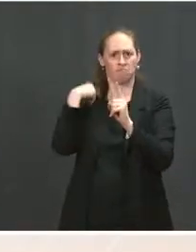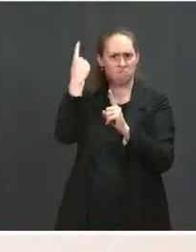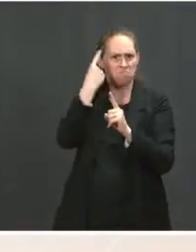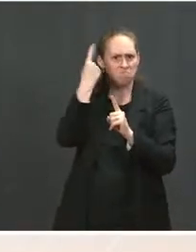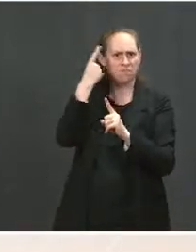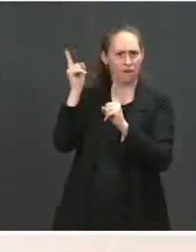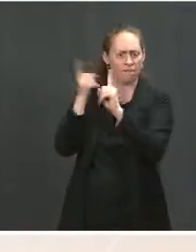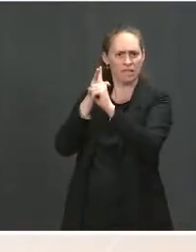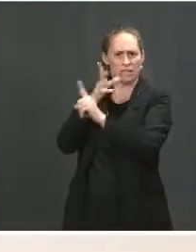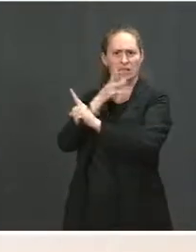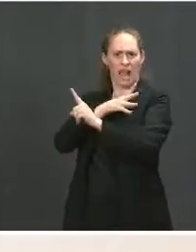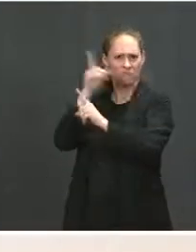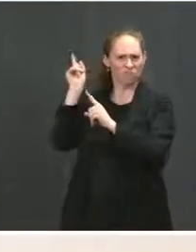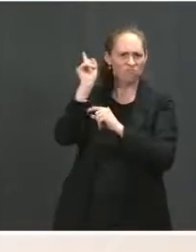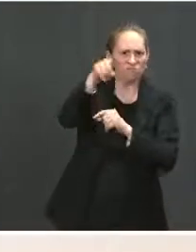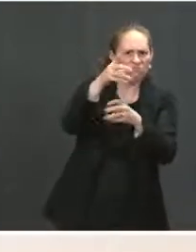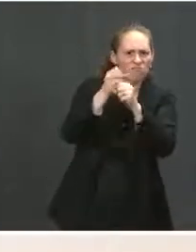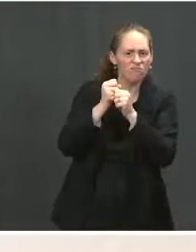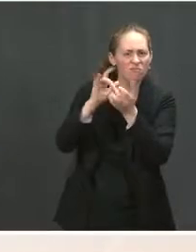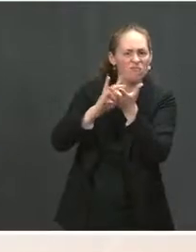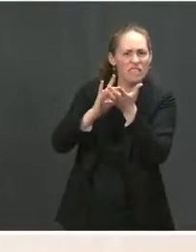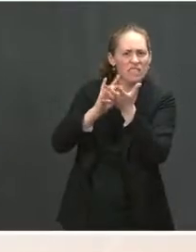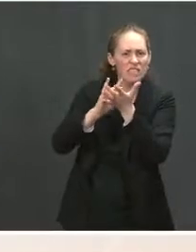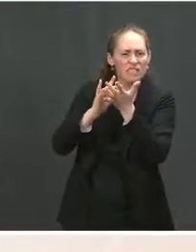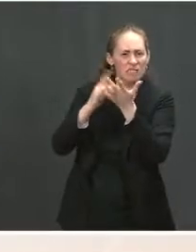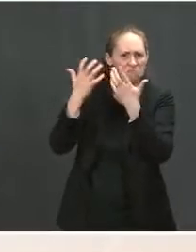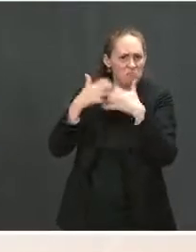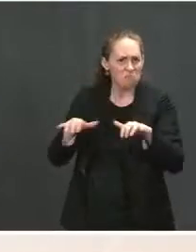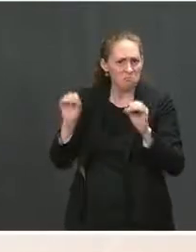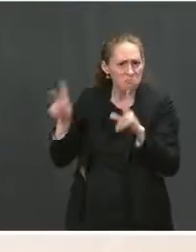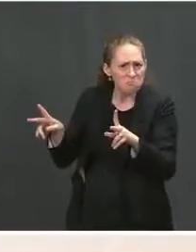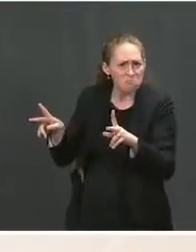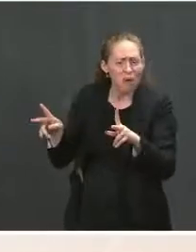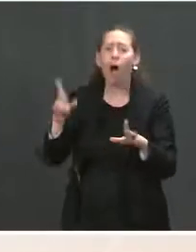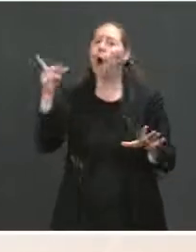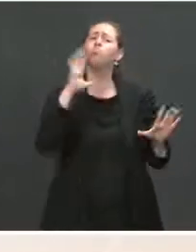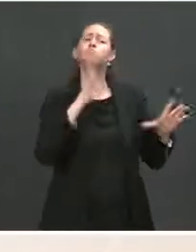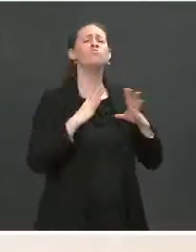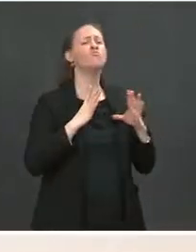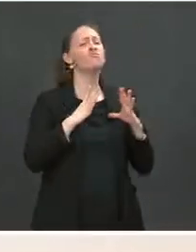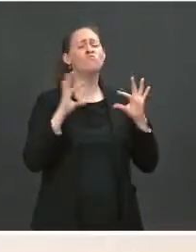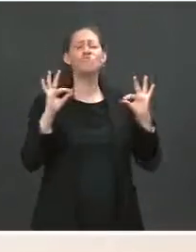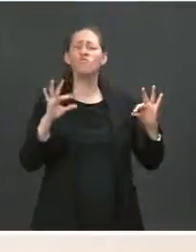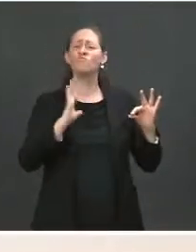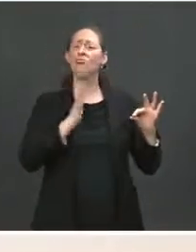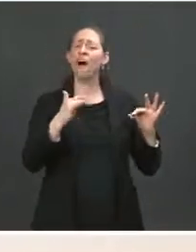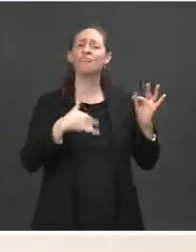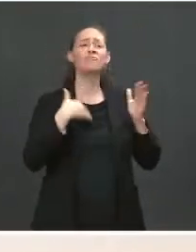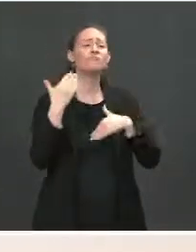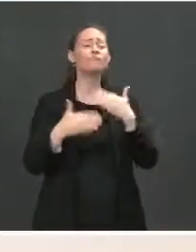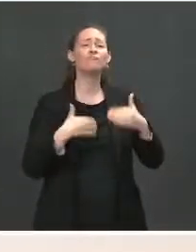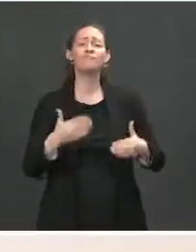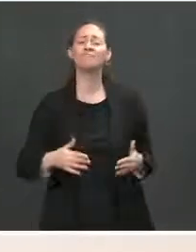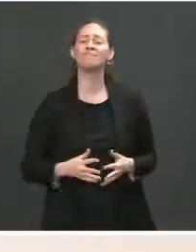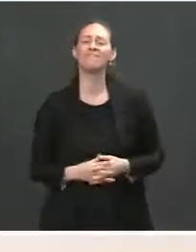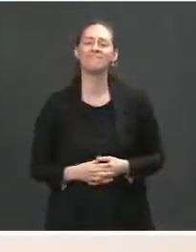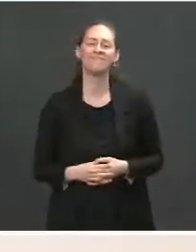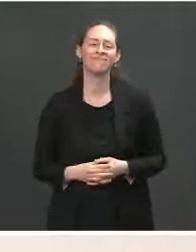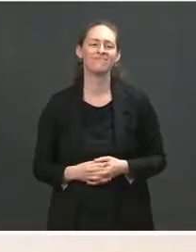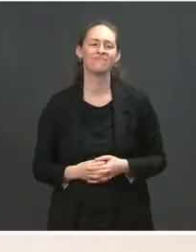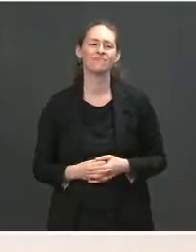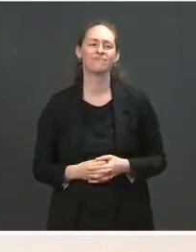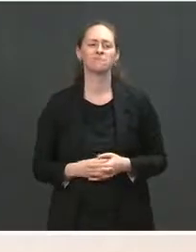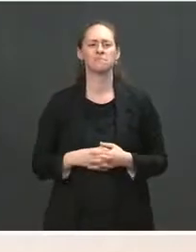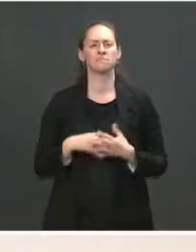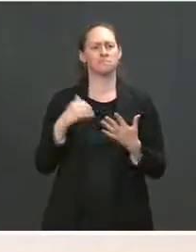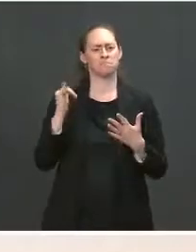returned to the White House and resumed her daily activities. So that she's still well. Sense. That's good. Thank you. Yes, absolutely. Go ahead, Kristen. Thanks, Jen. Does the President support the